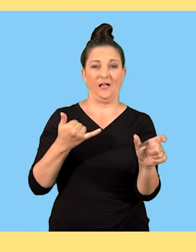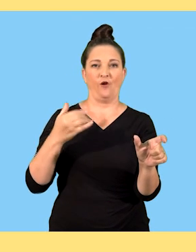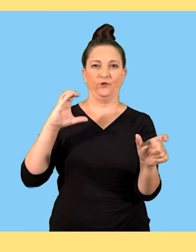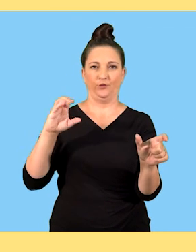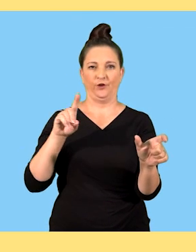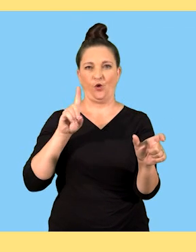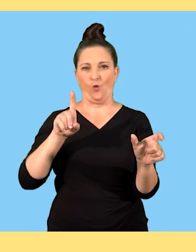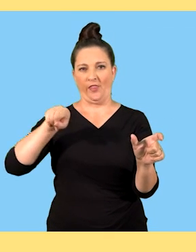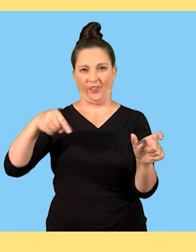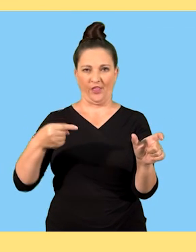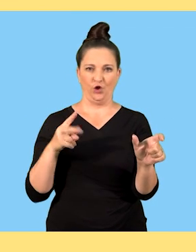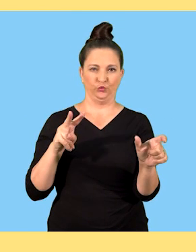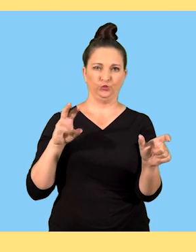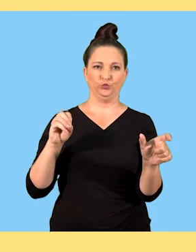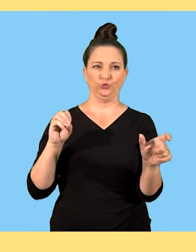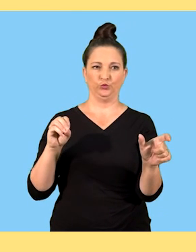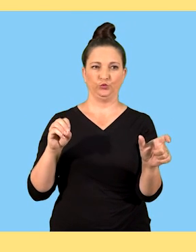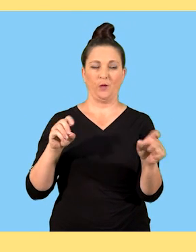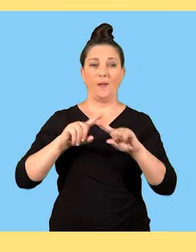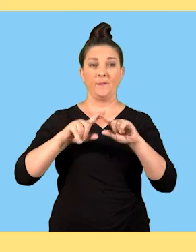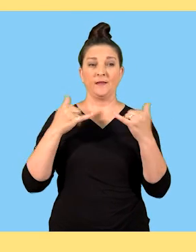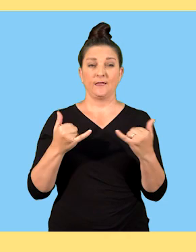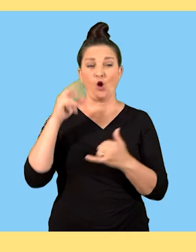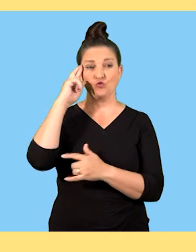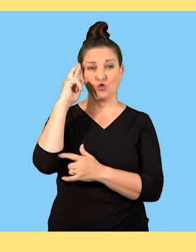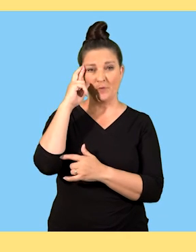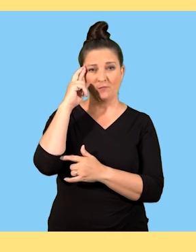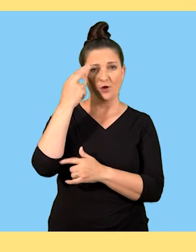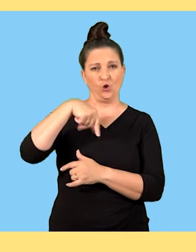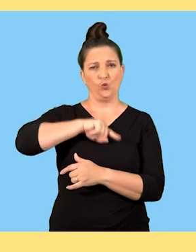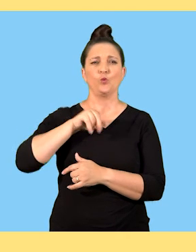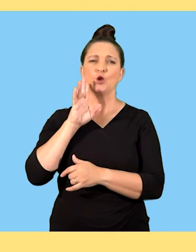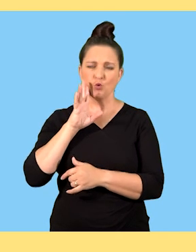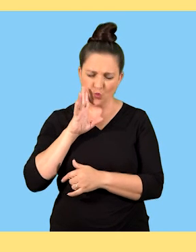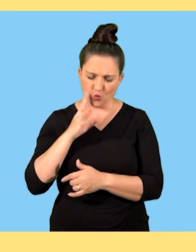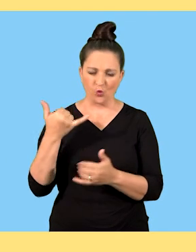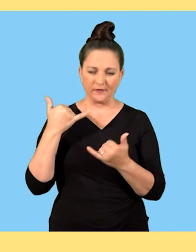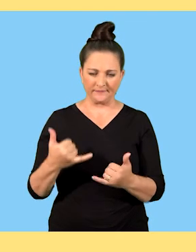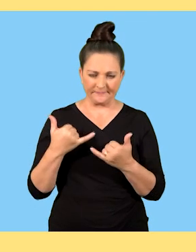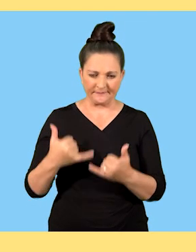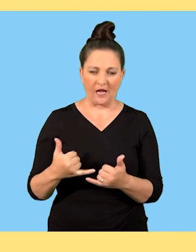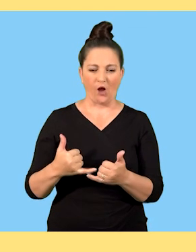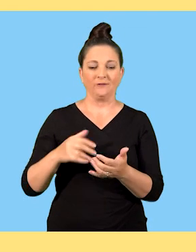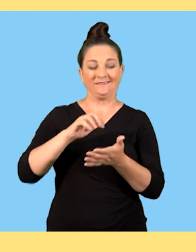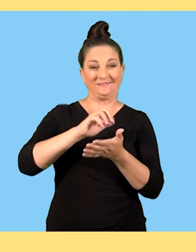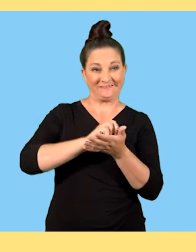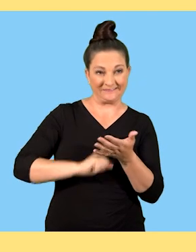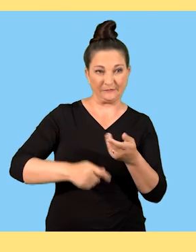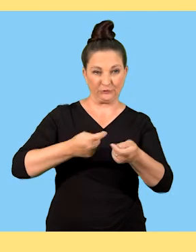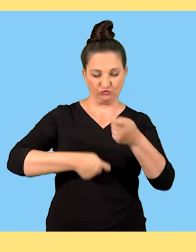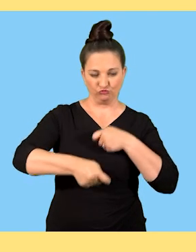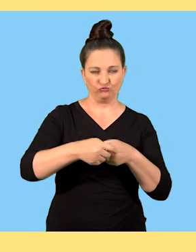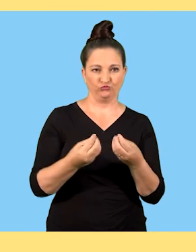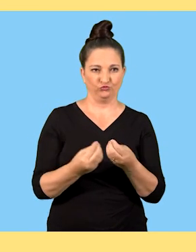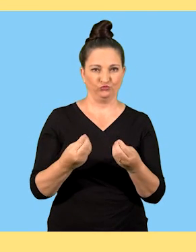said 100 over 150 multiplied by 1,200. And therefore, we will debit trading stock and we will